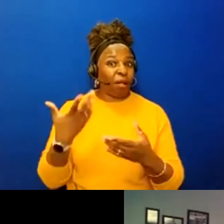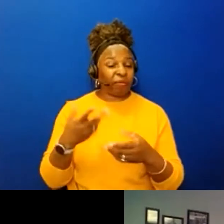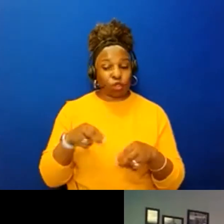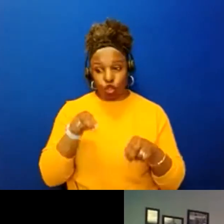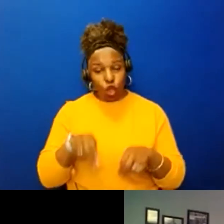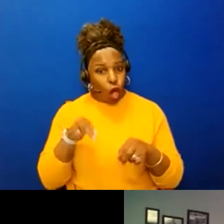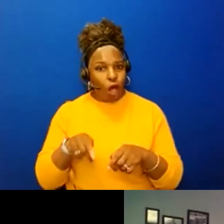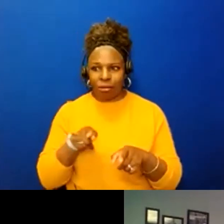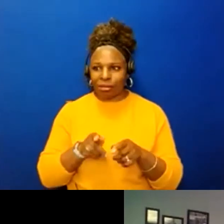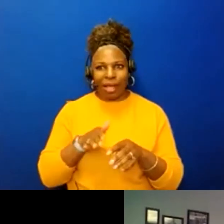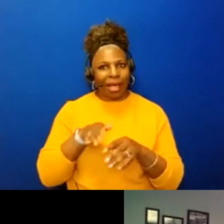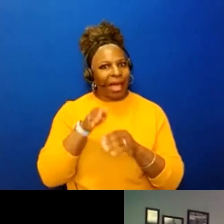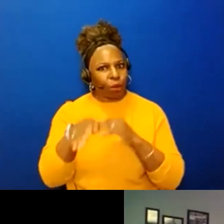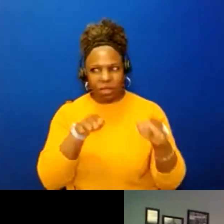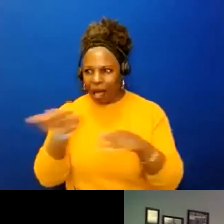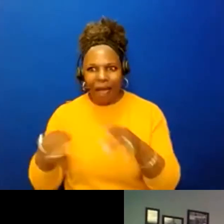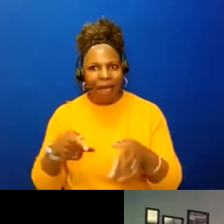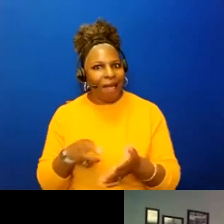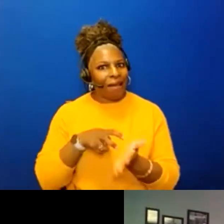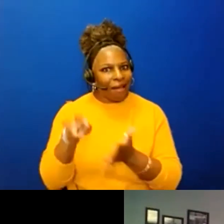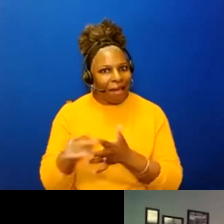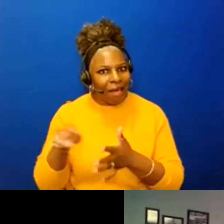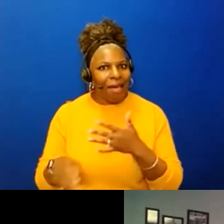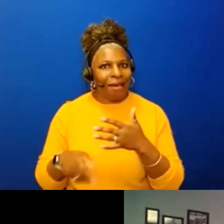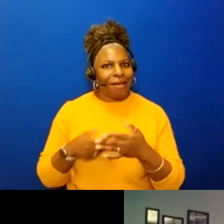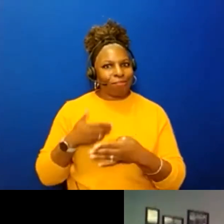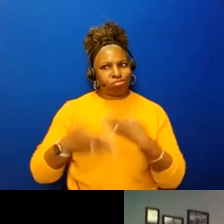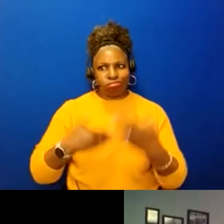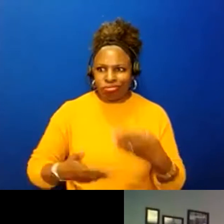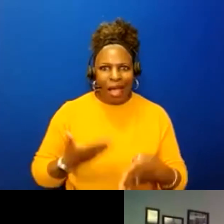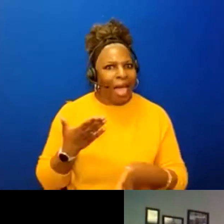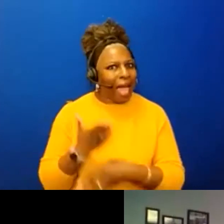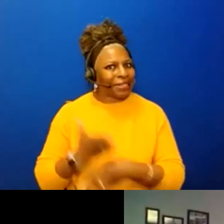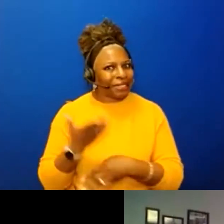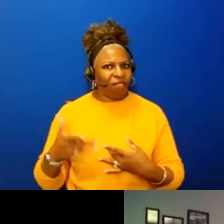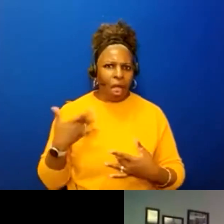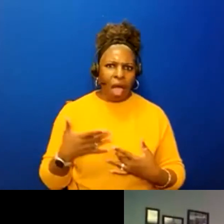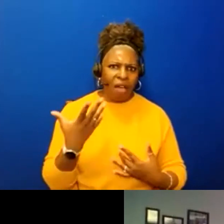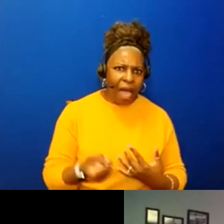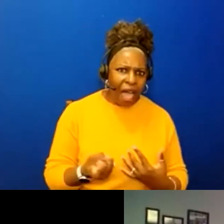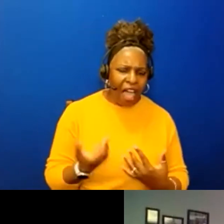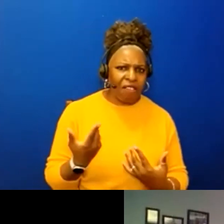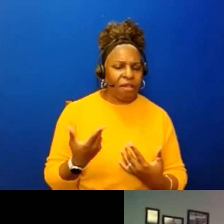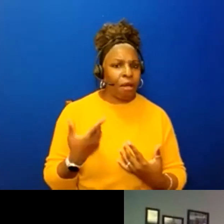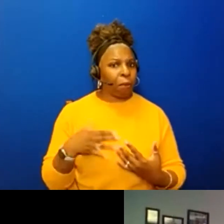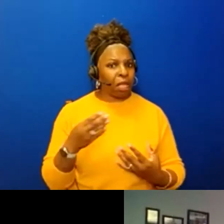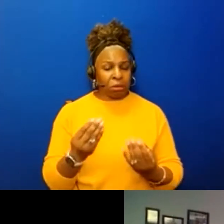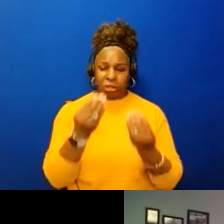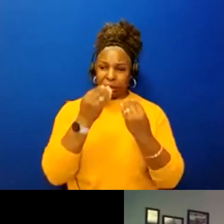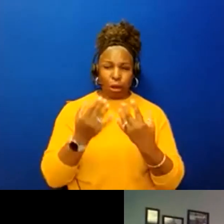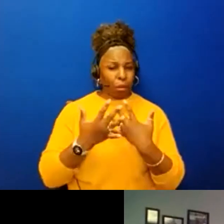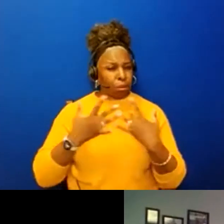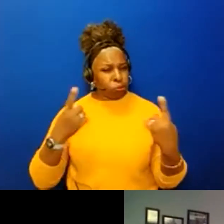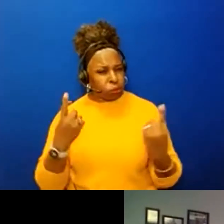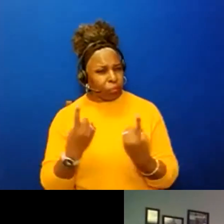and an older sister, and, you know, our life was very active and outdoorsy. And I think that taught us all sorts of things. You